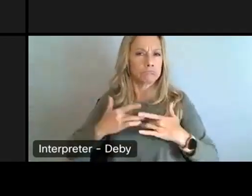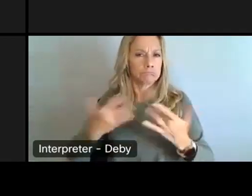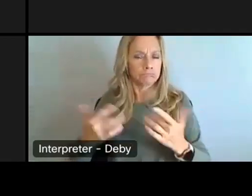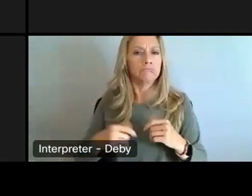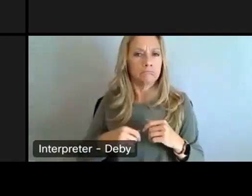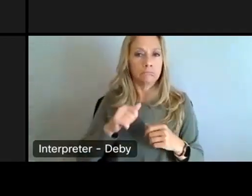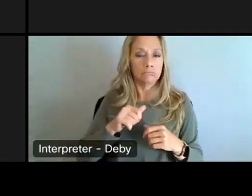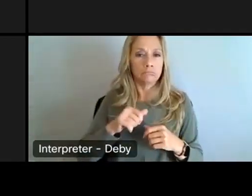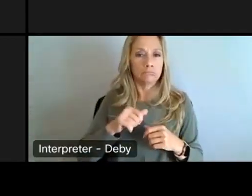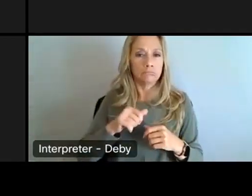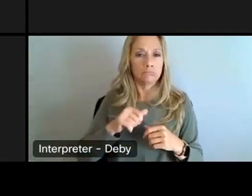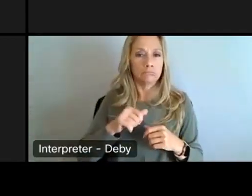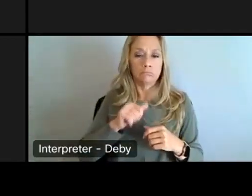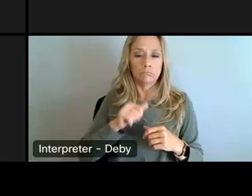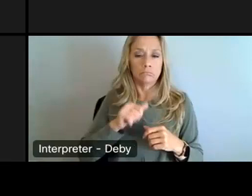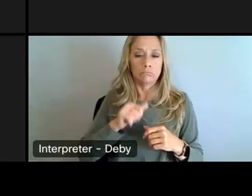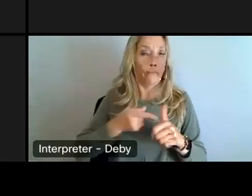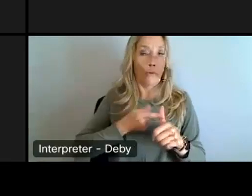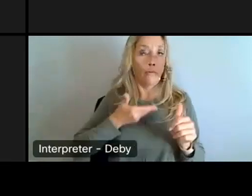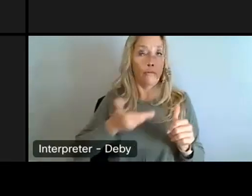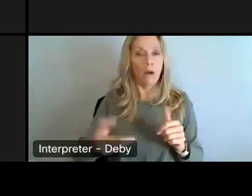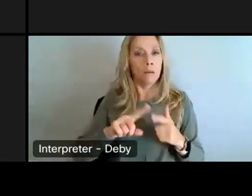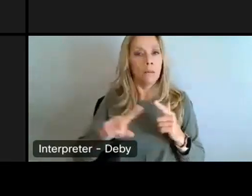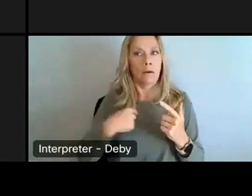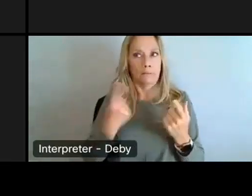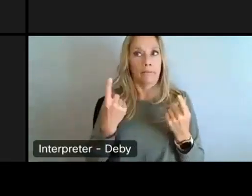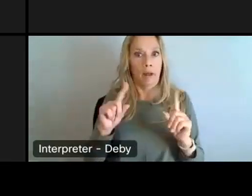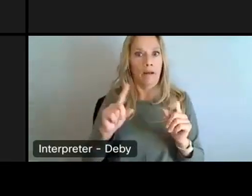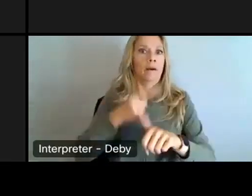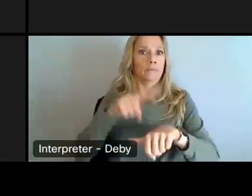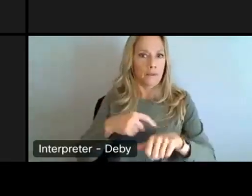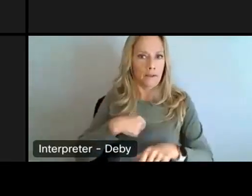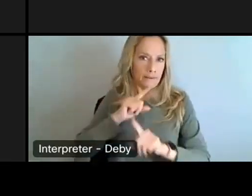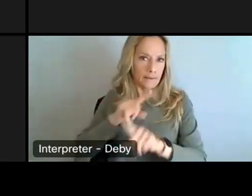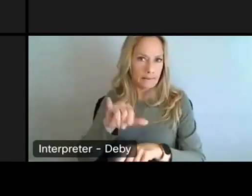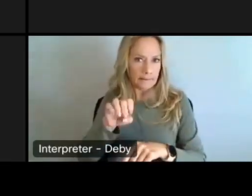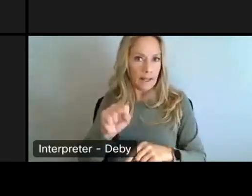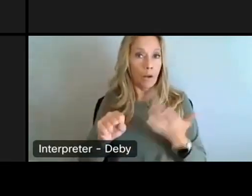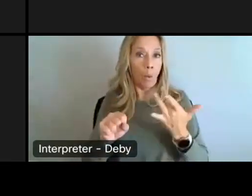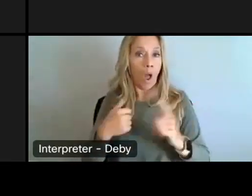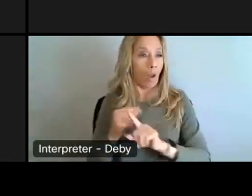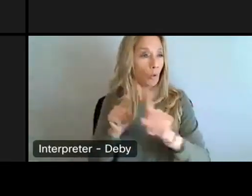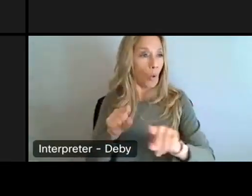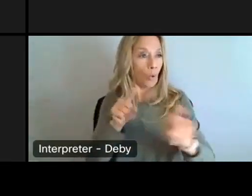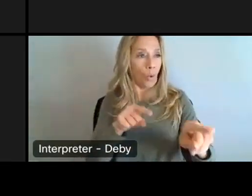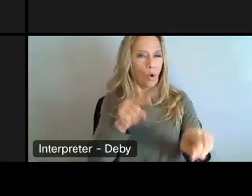time, but it's the first time I actually said yes. I typically didn't like going to those functions. I always felt